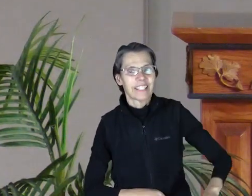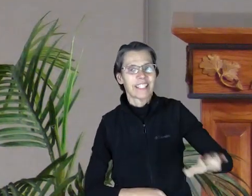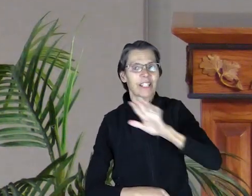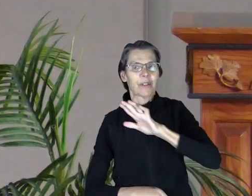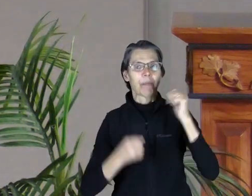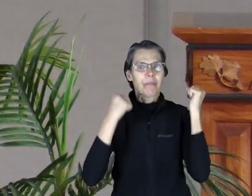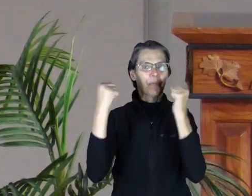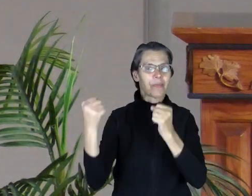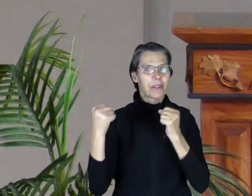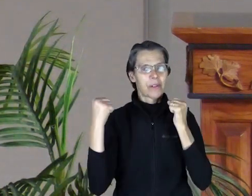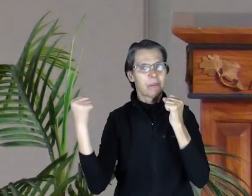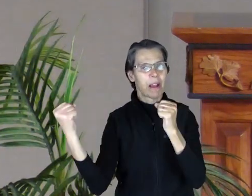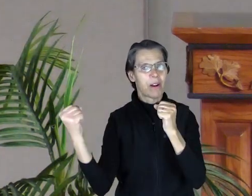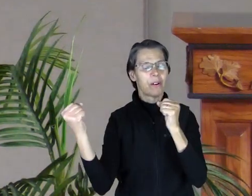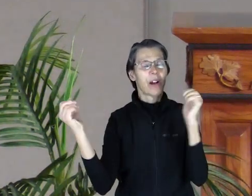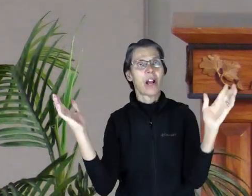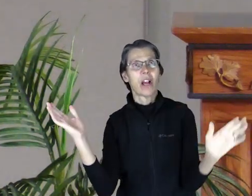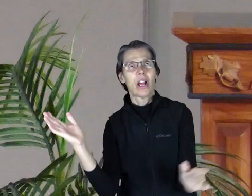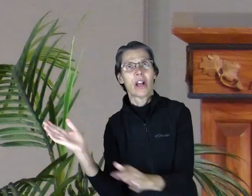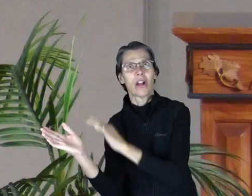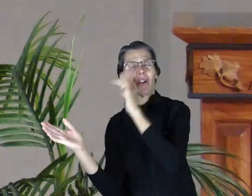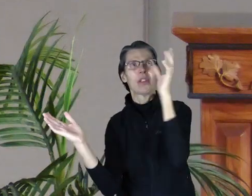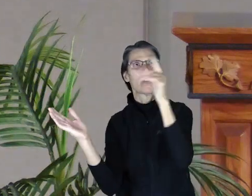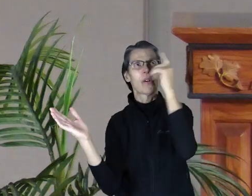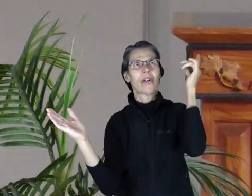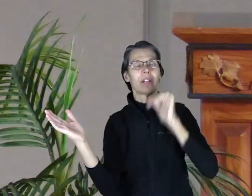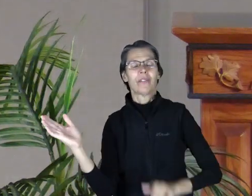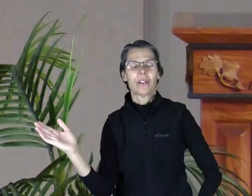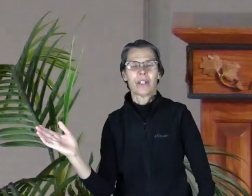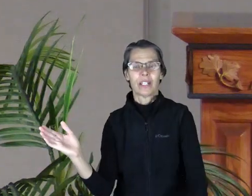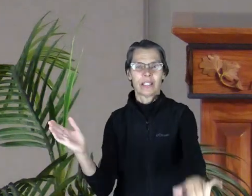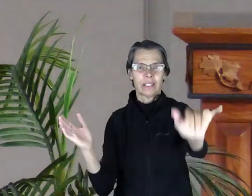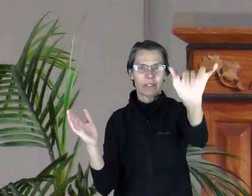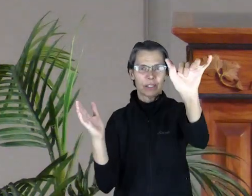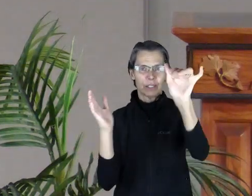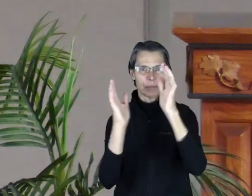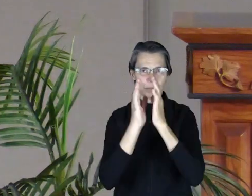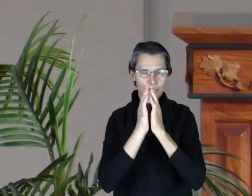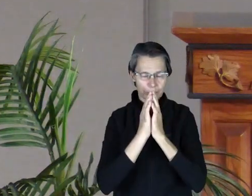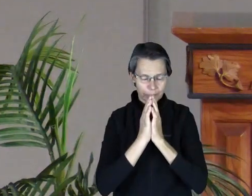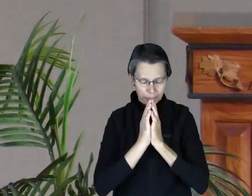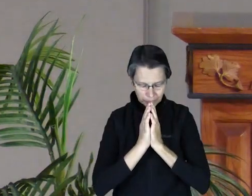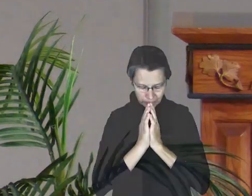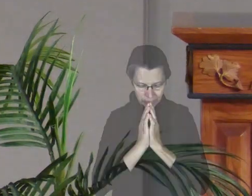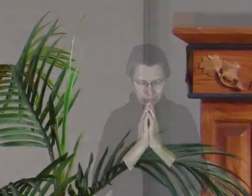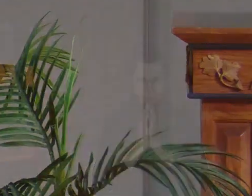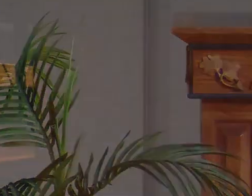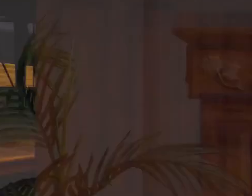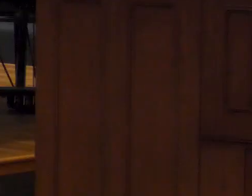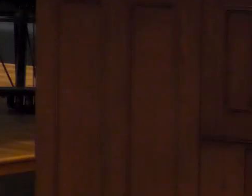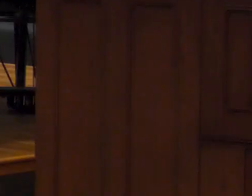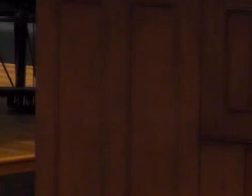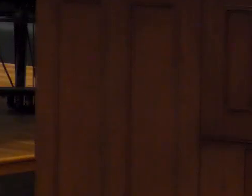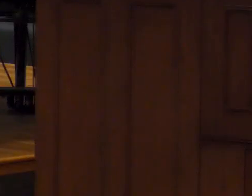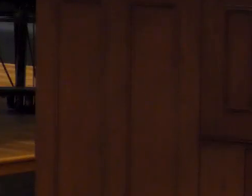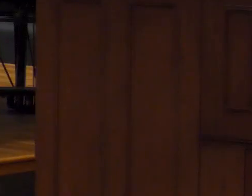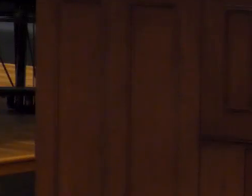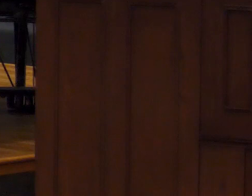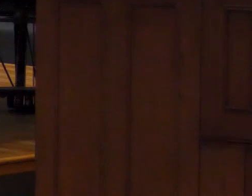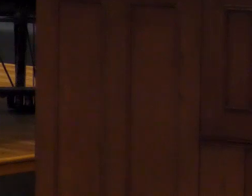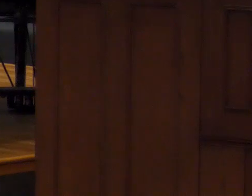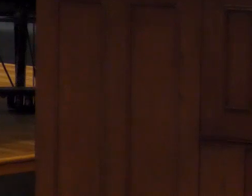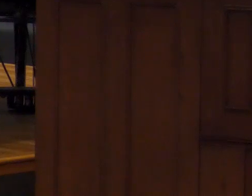thine is the kingdom, the power, and the glory, forever and ever. Amen.